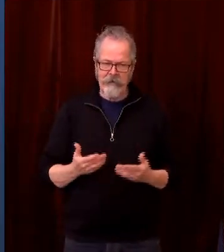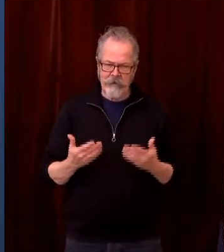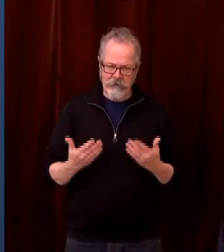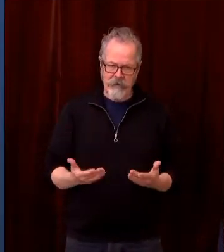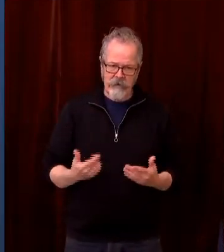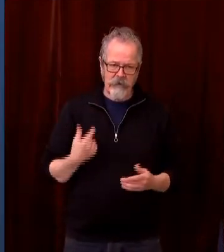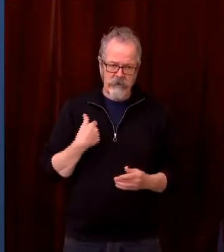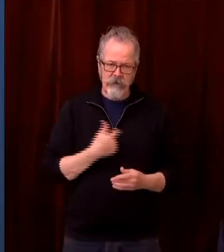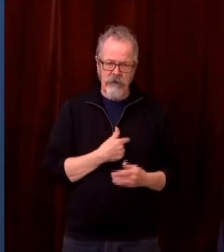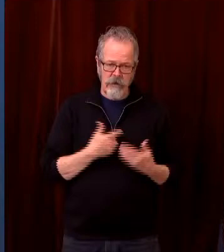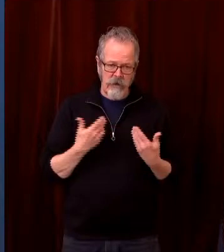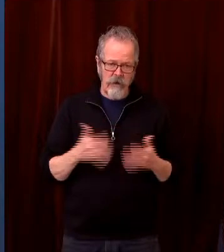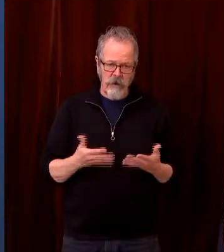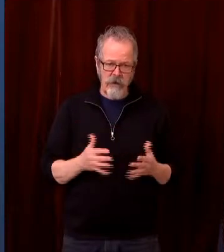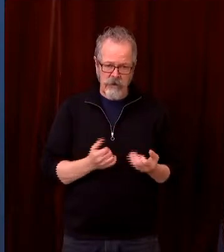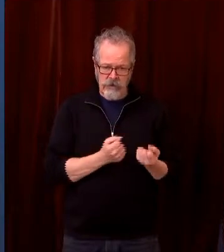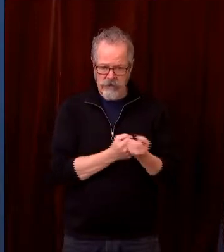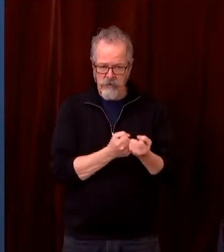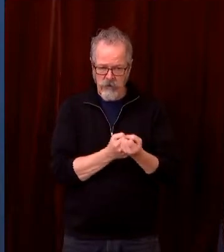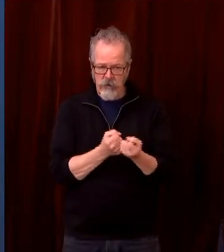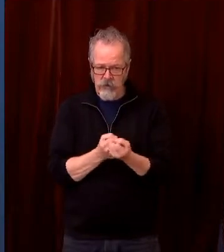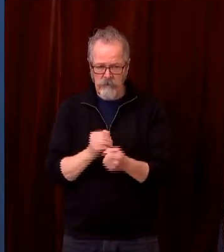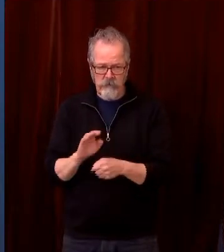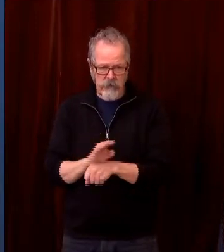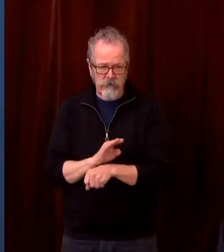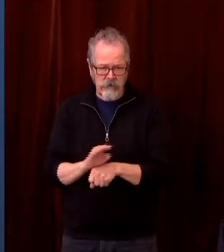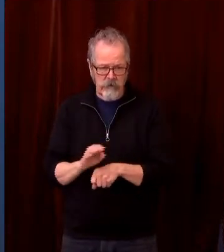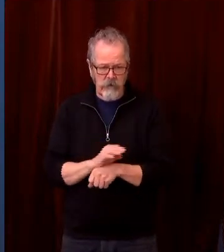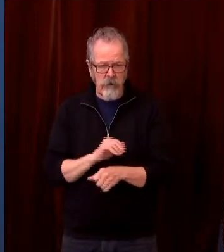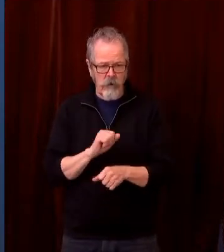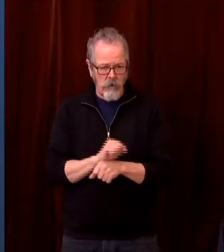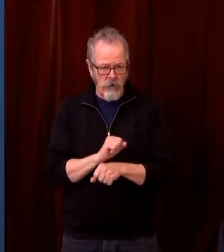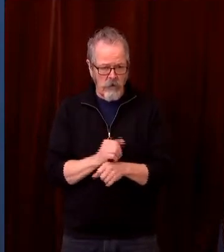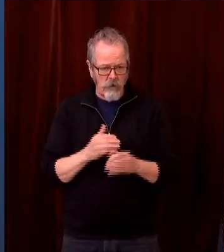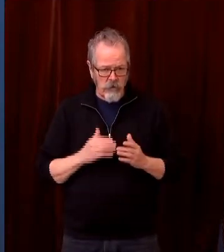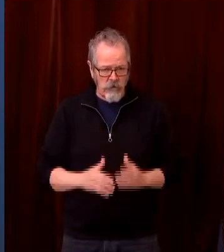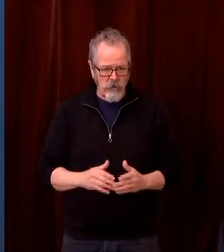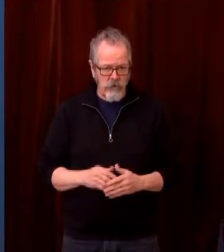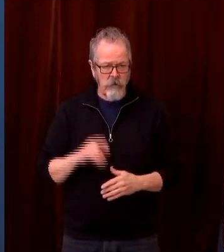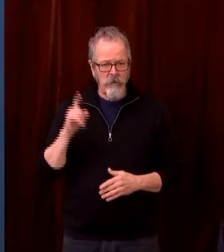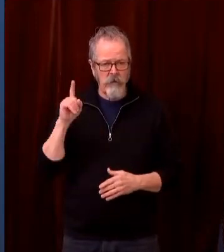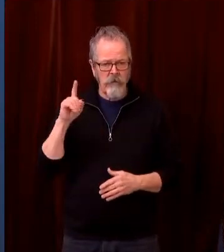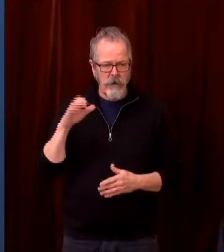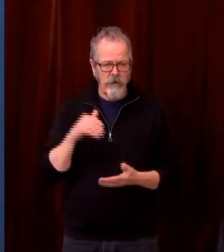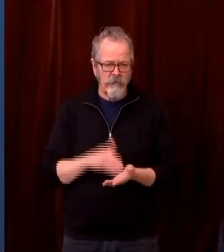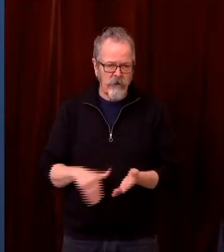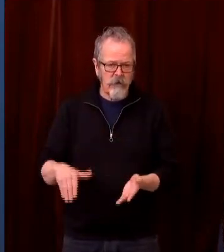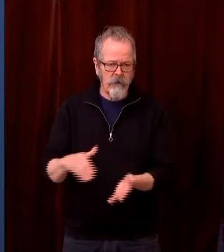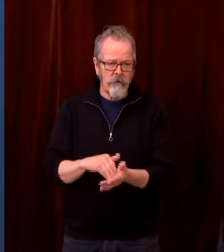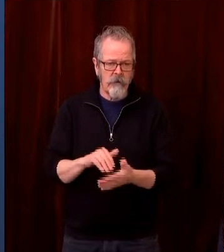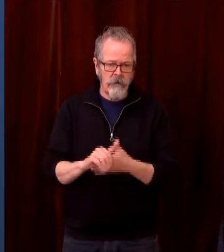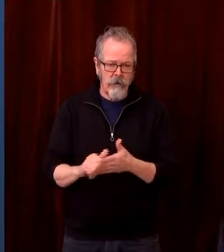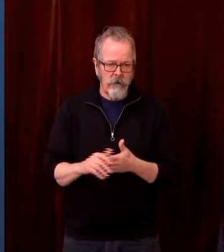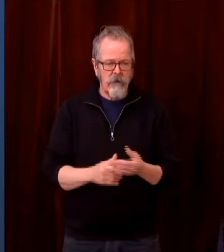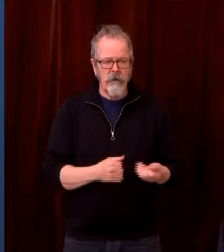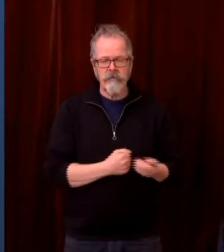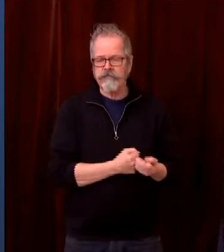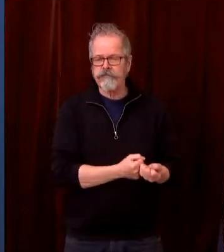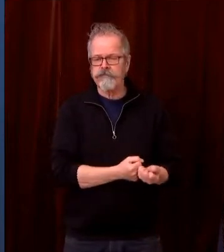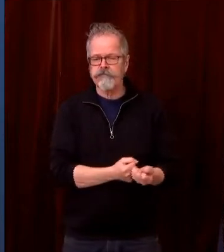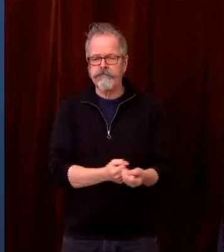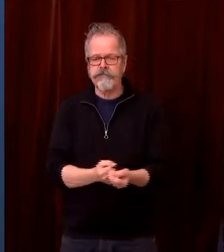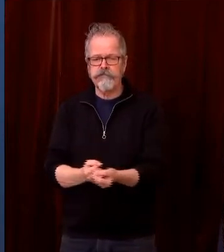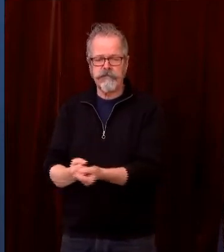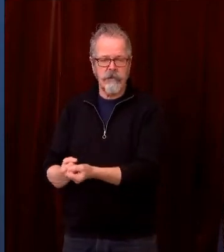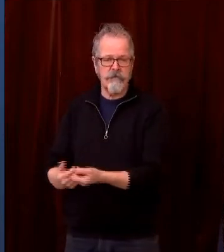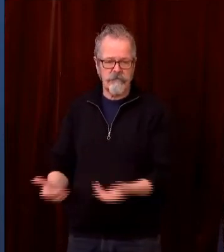I've provided over $100 million through our actions in the last several months. Legislators are planning in the near term, the next